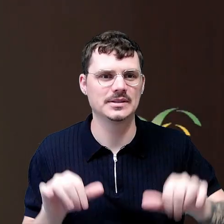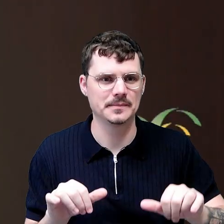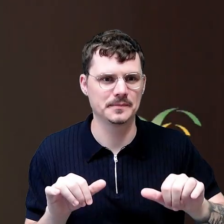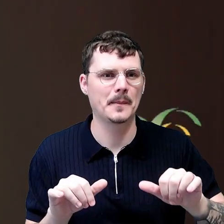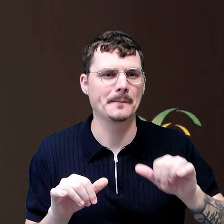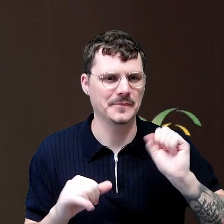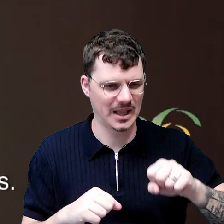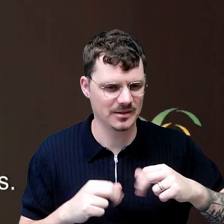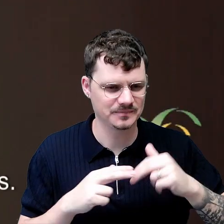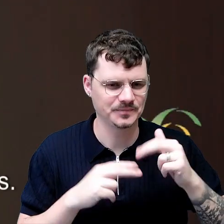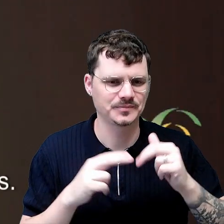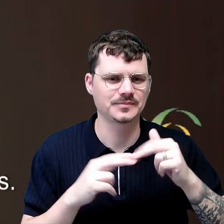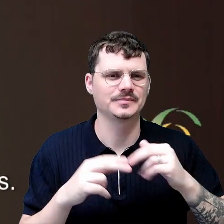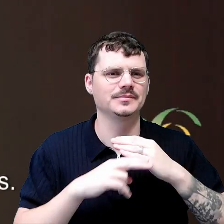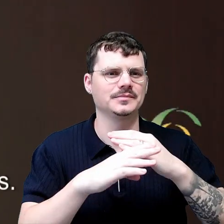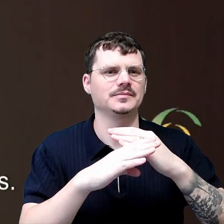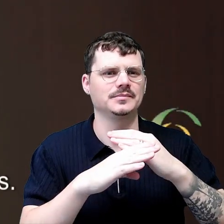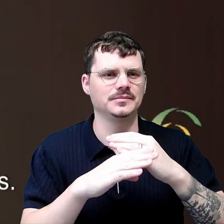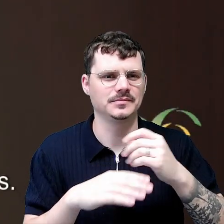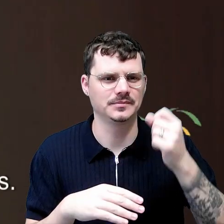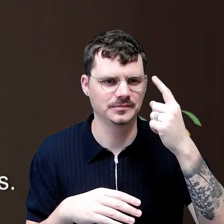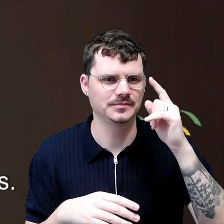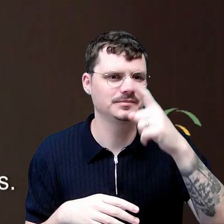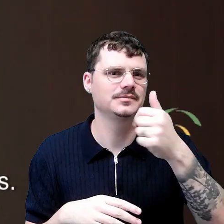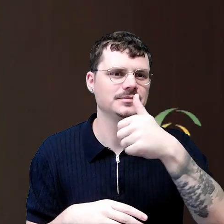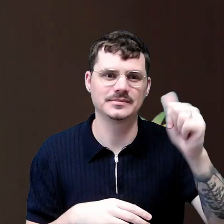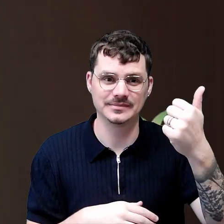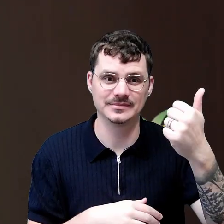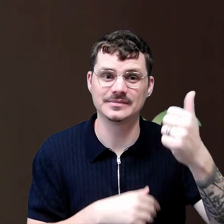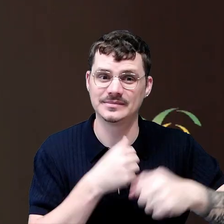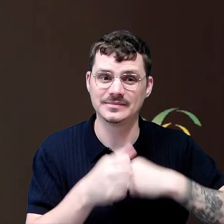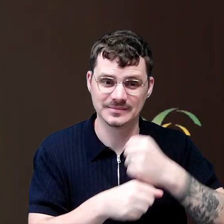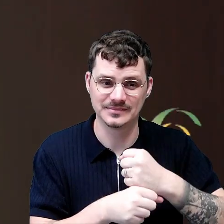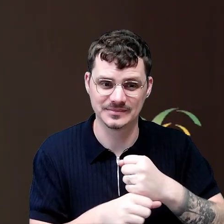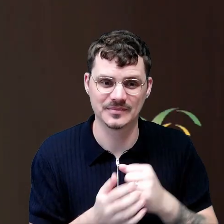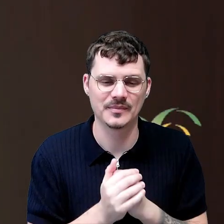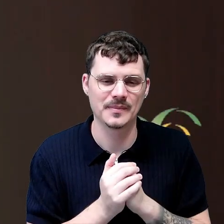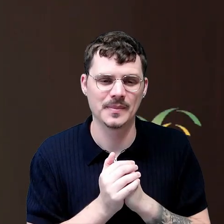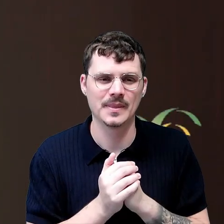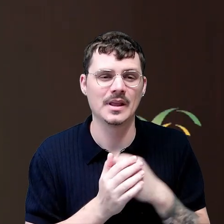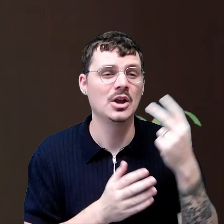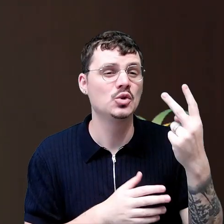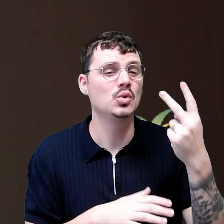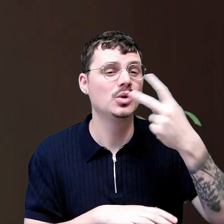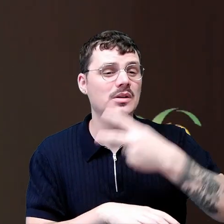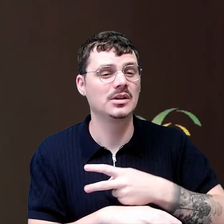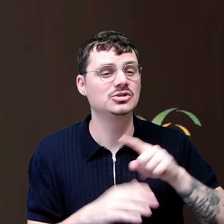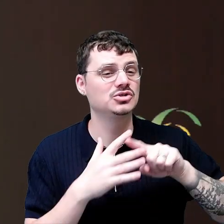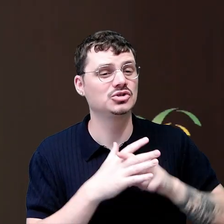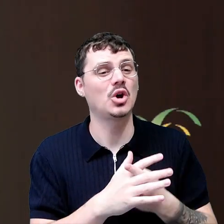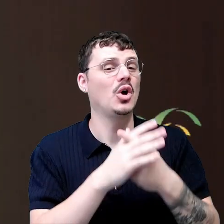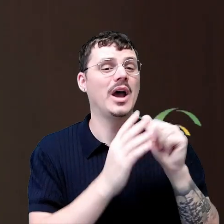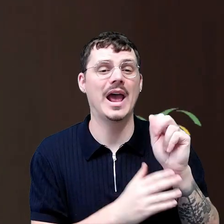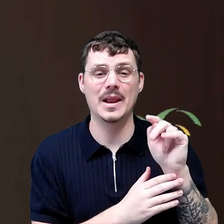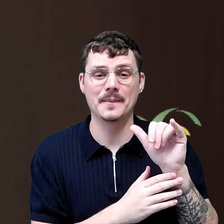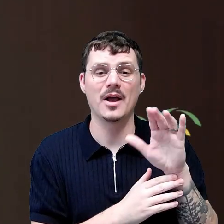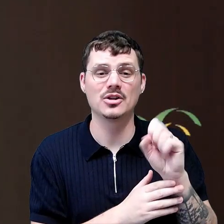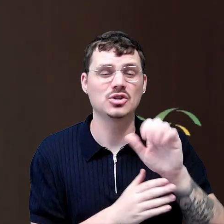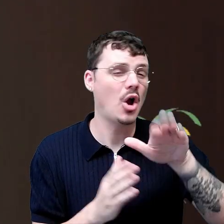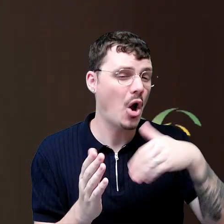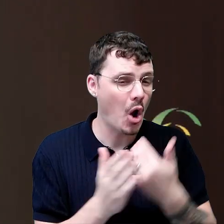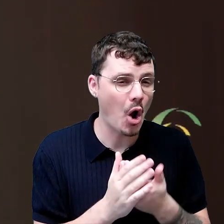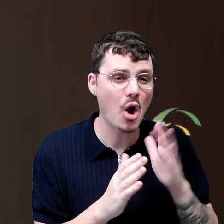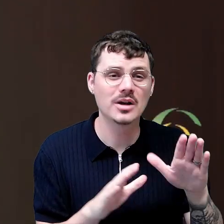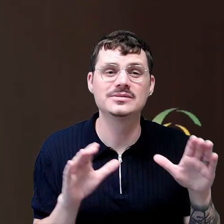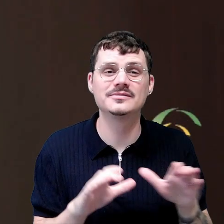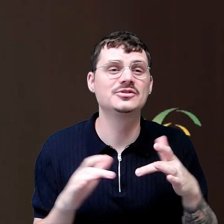matures, which in his case was for the next 10 years. Within 2 days of starting the antibiotics, all the activities of